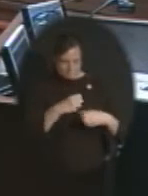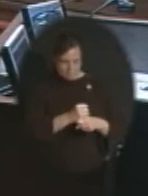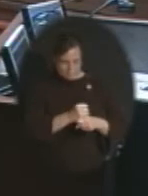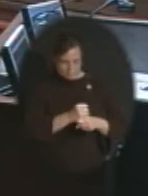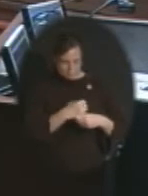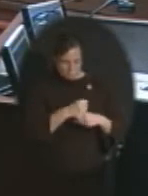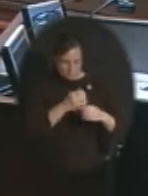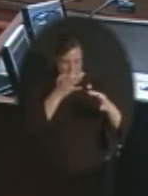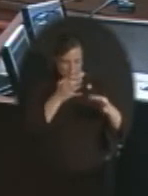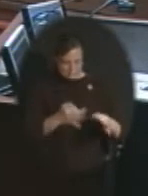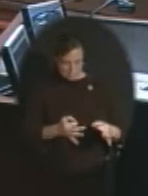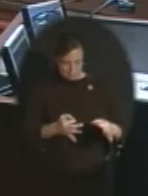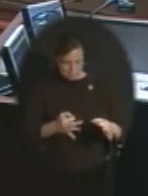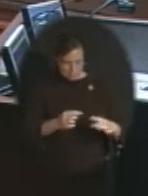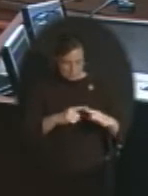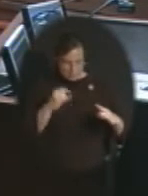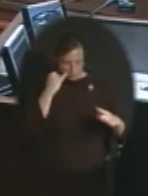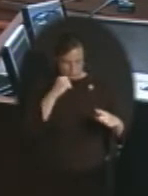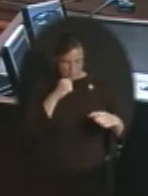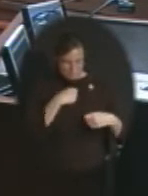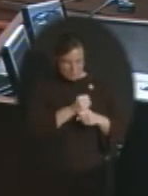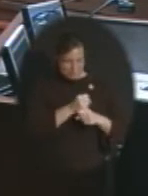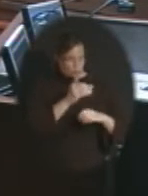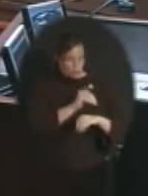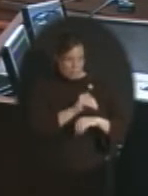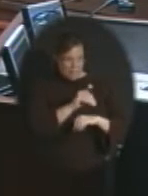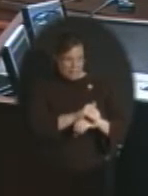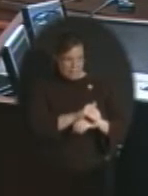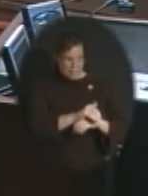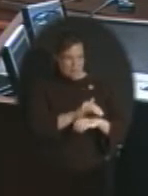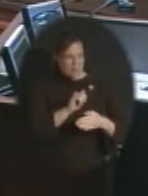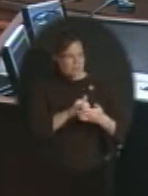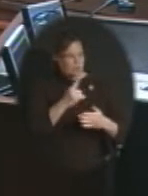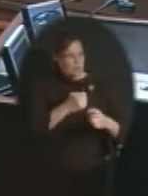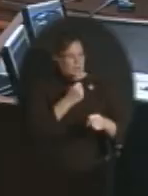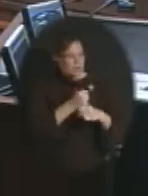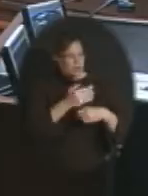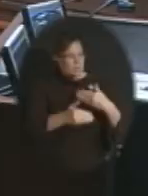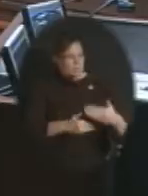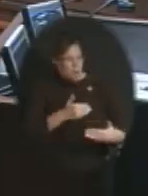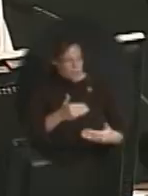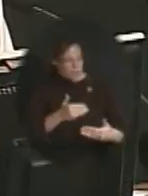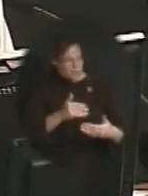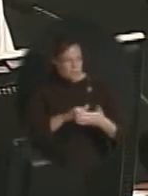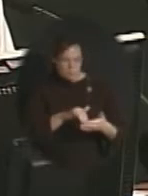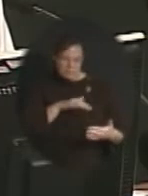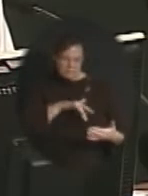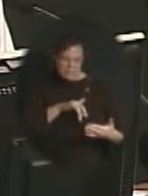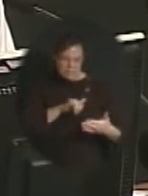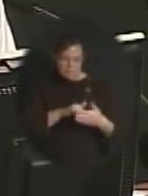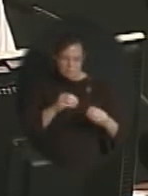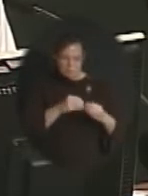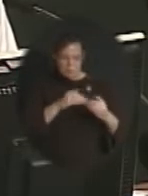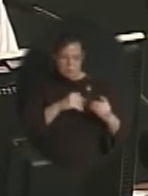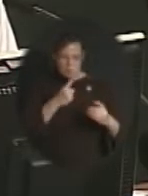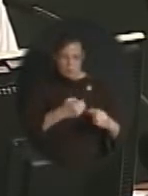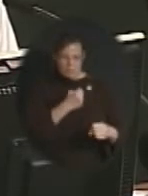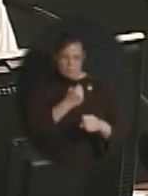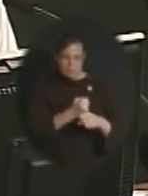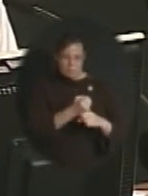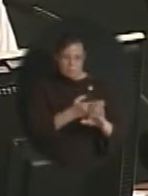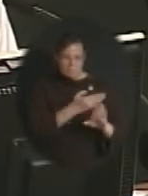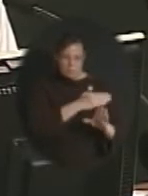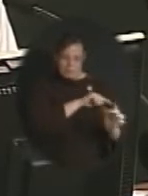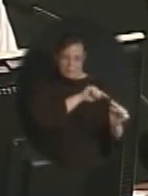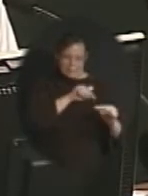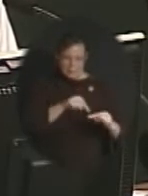made the decision, but we didn't make it tonight. I mean, this has been a year in process. We've been studying this for over a year before we